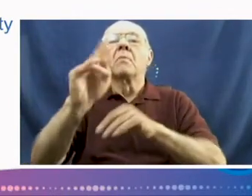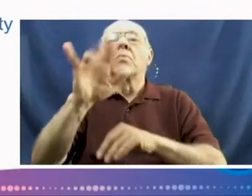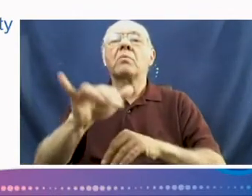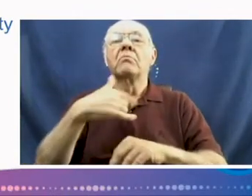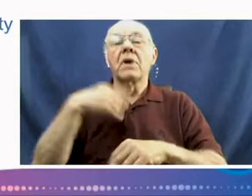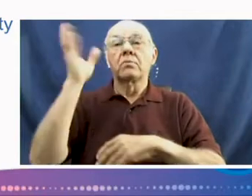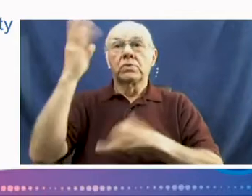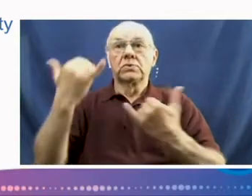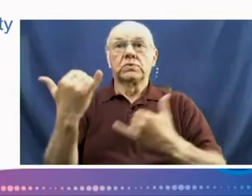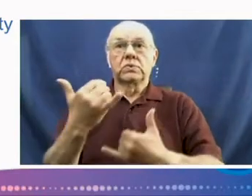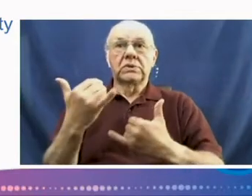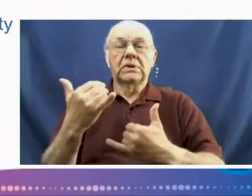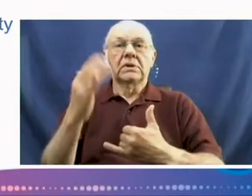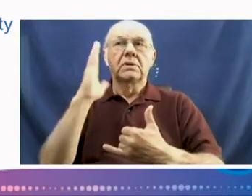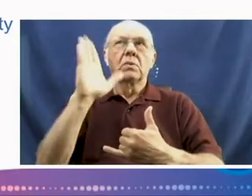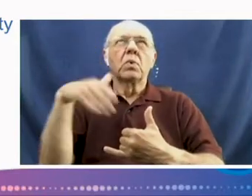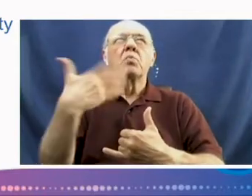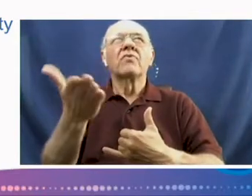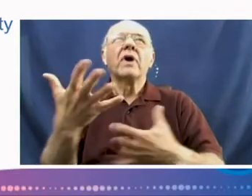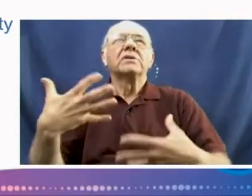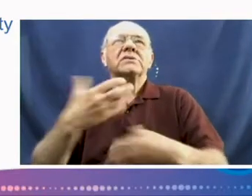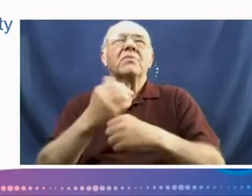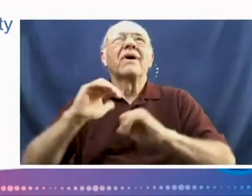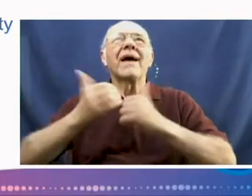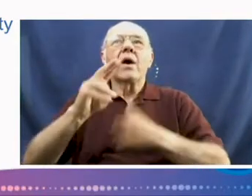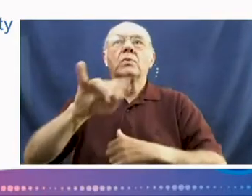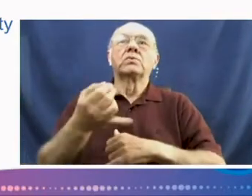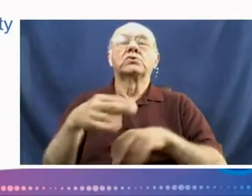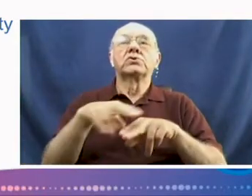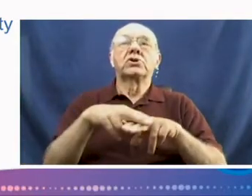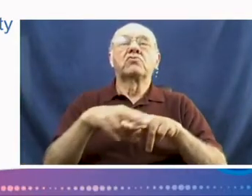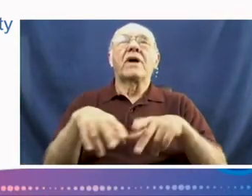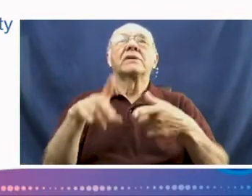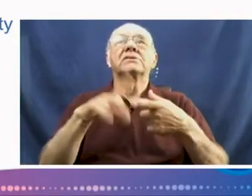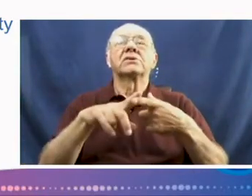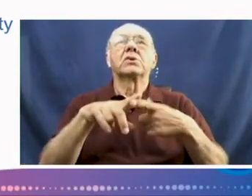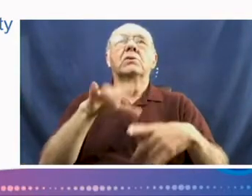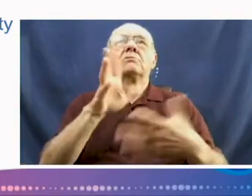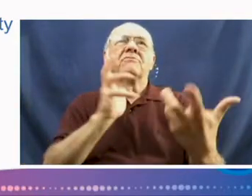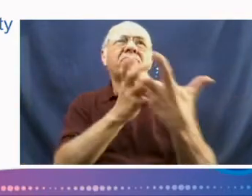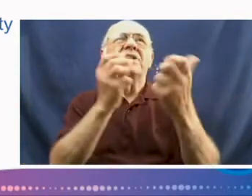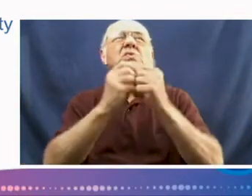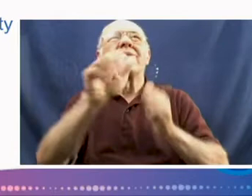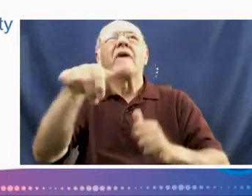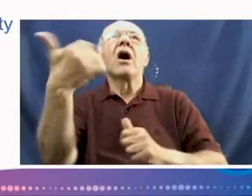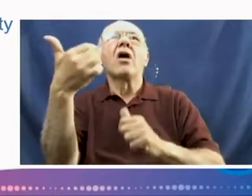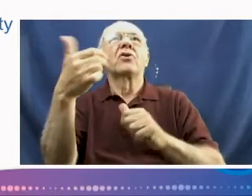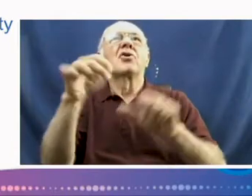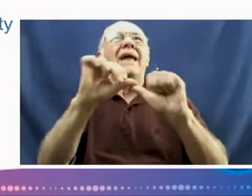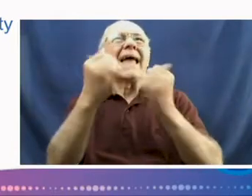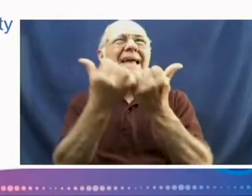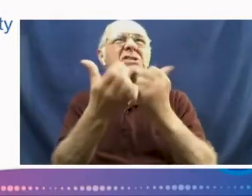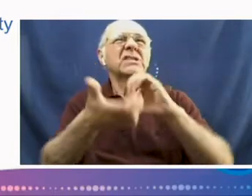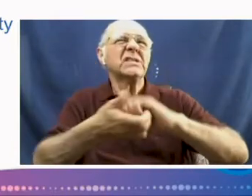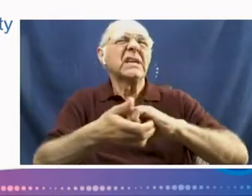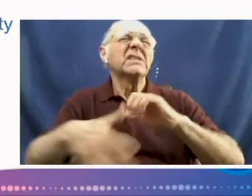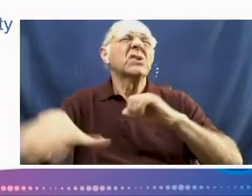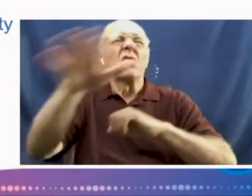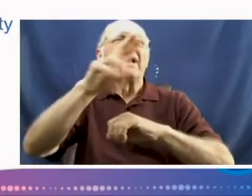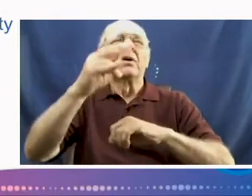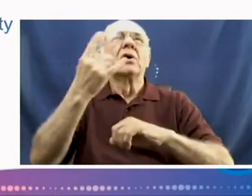will provide a summary of how New Jersey Transit works with other agencies around the state to expand accessibility for our